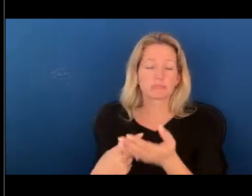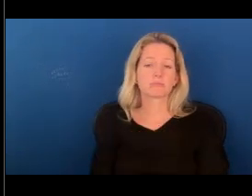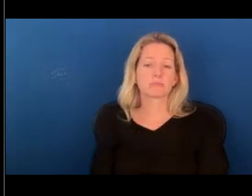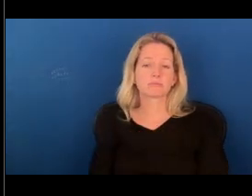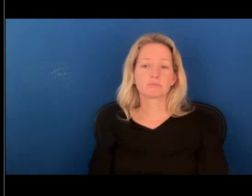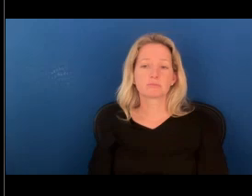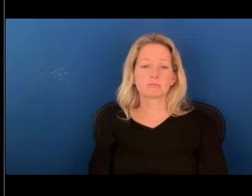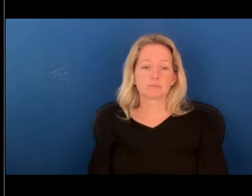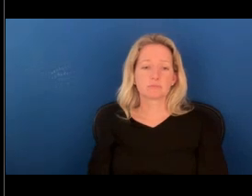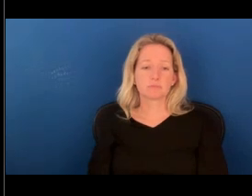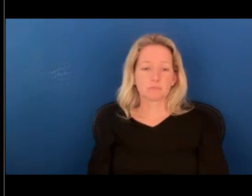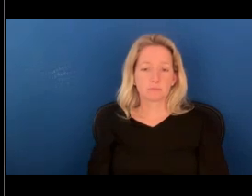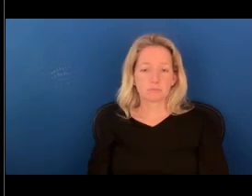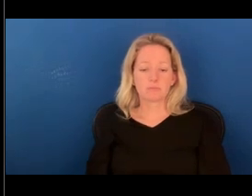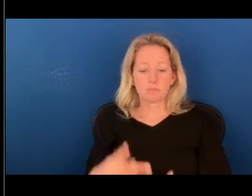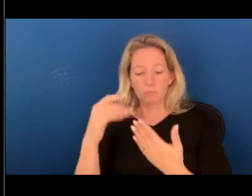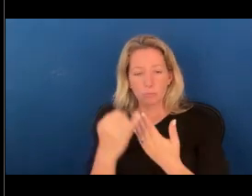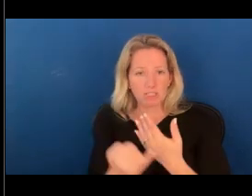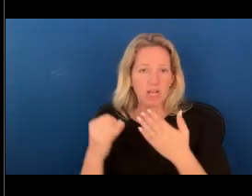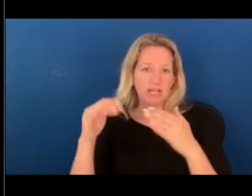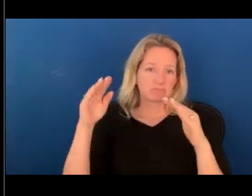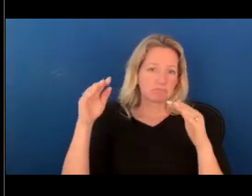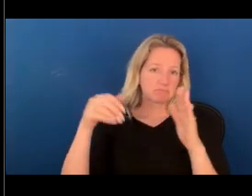which has project highlights and more on our website.